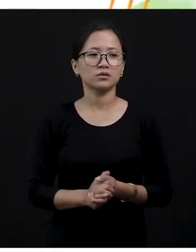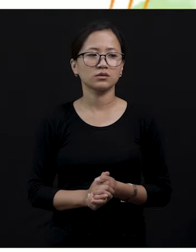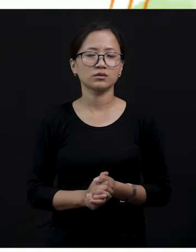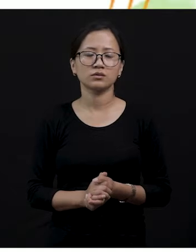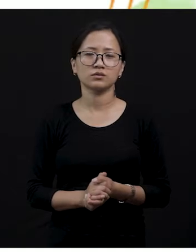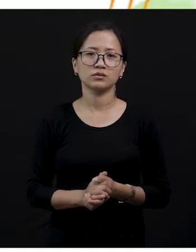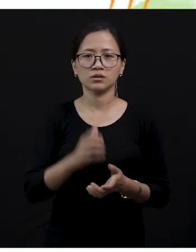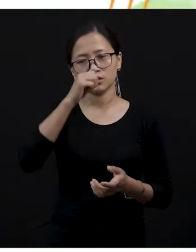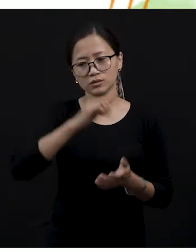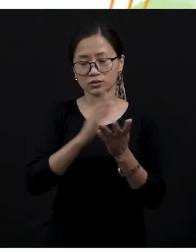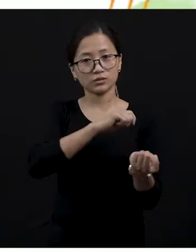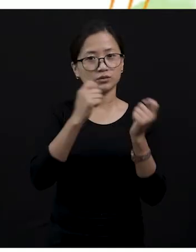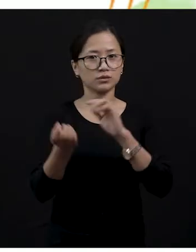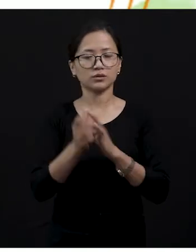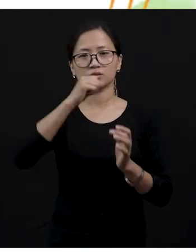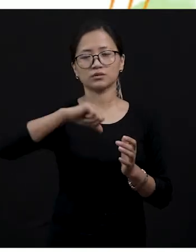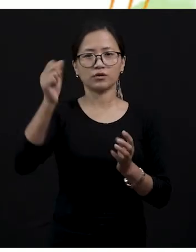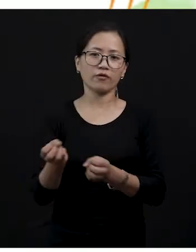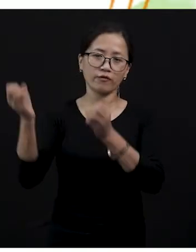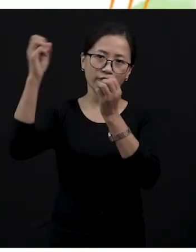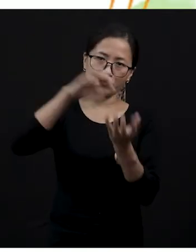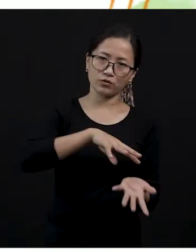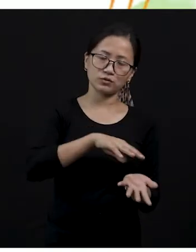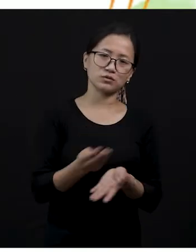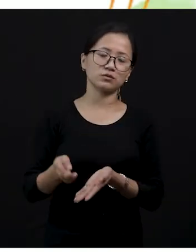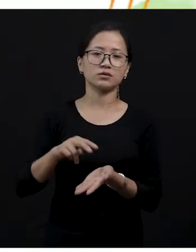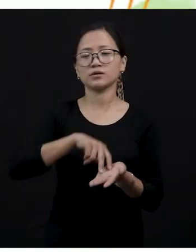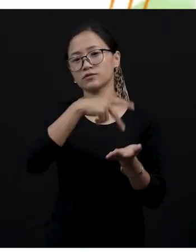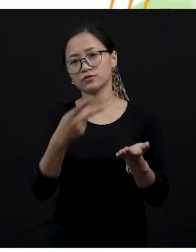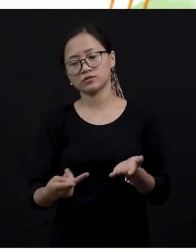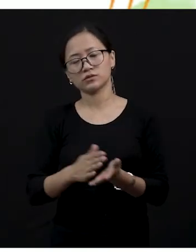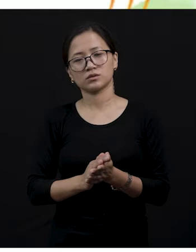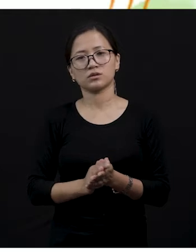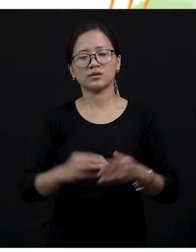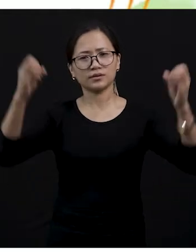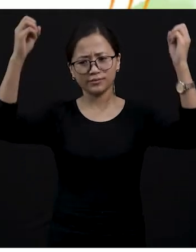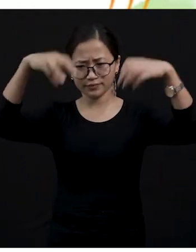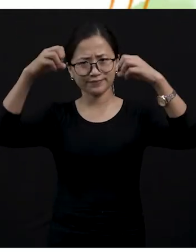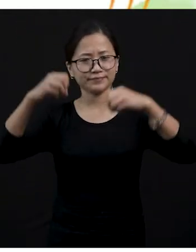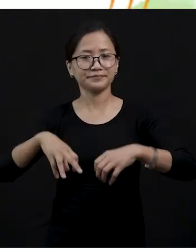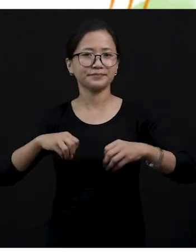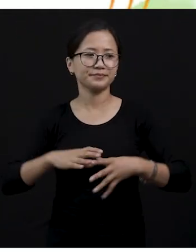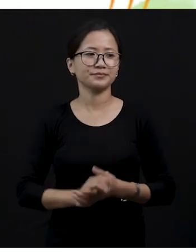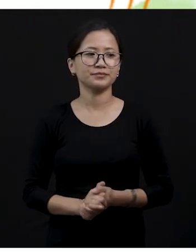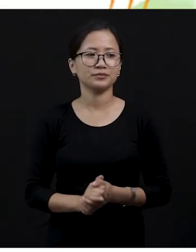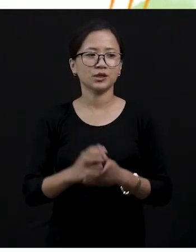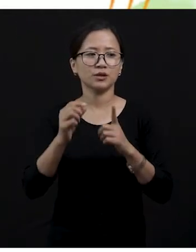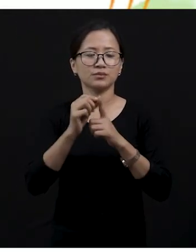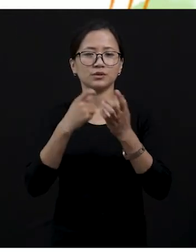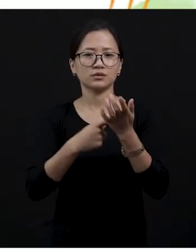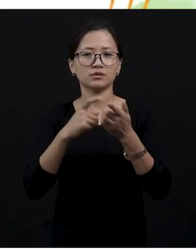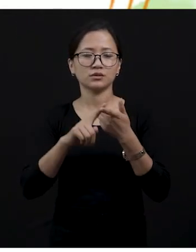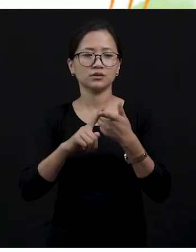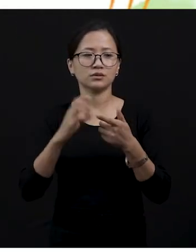turning into liquid, and falls down as rainfall. And that process is called